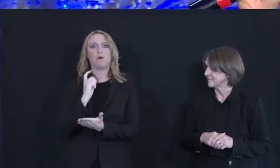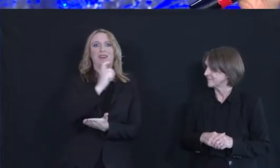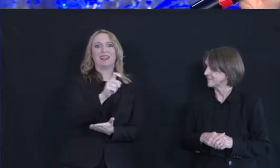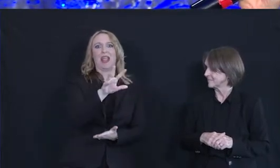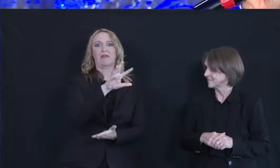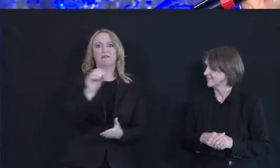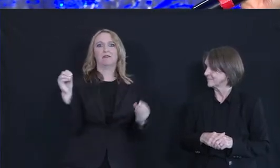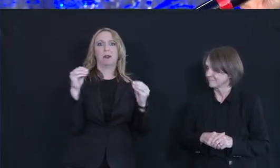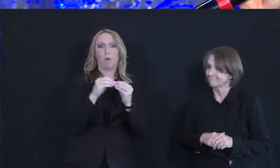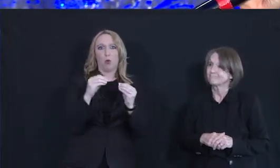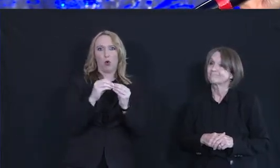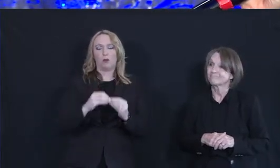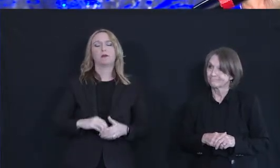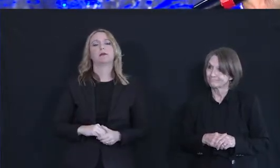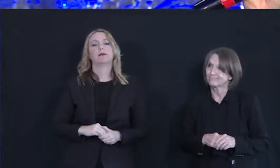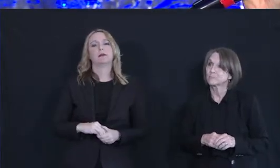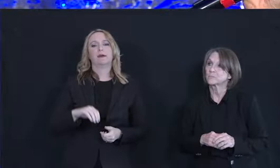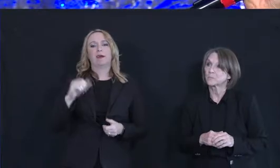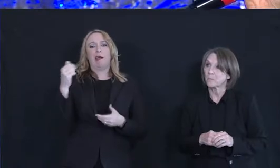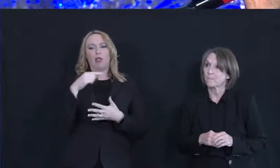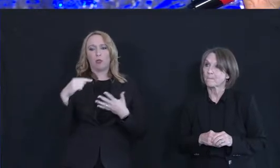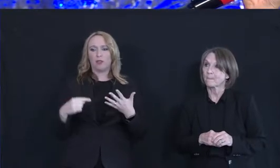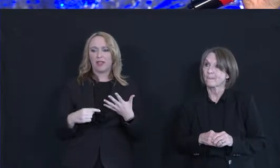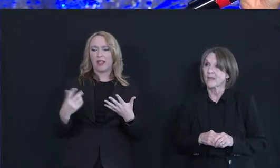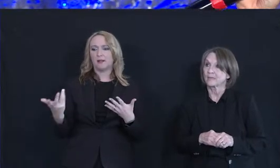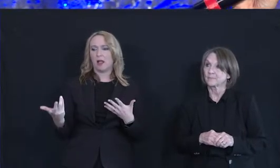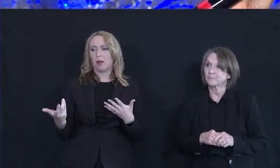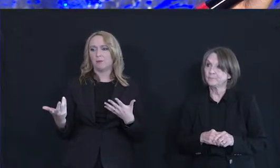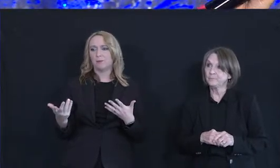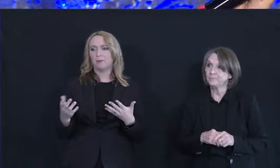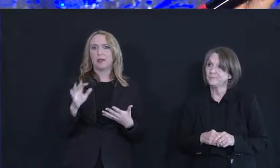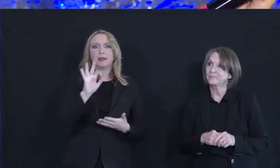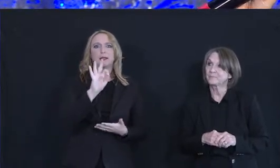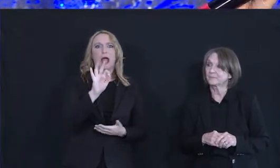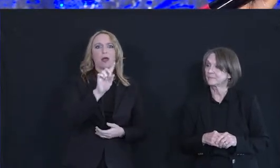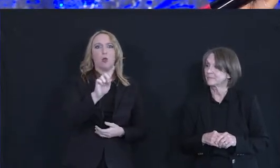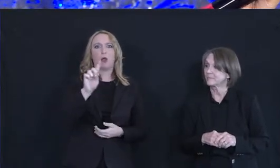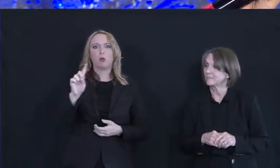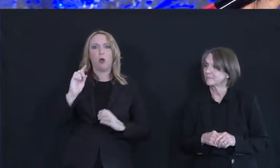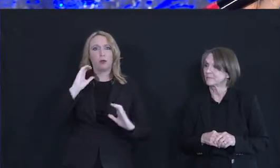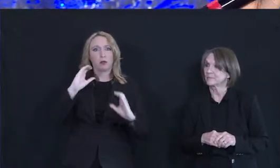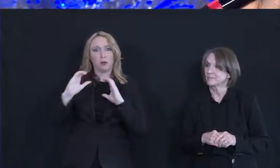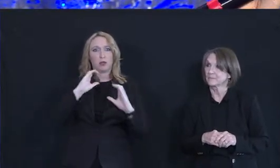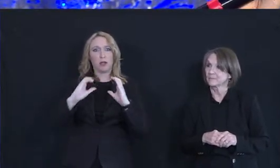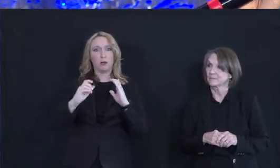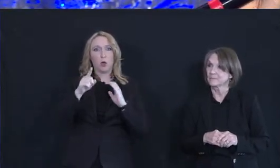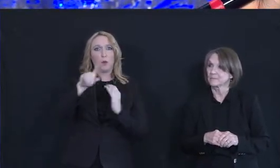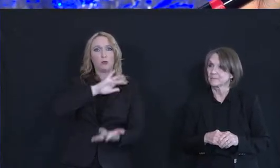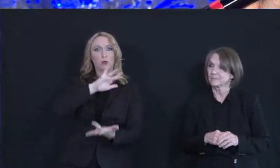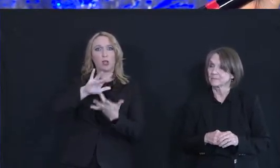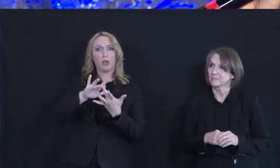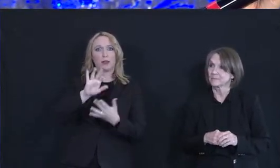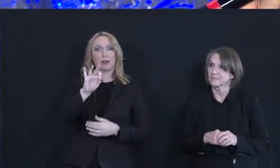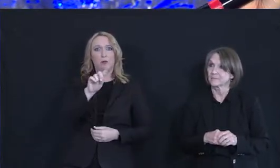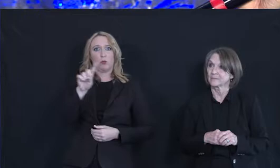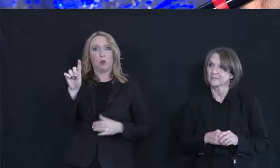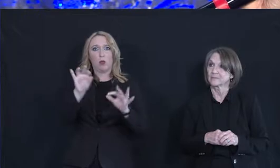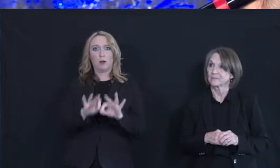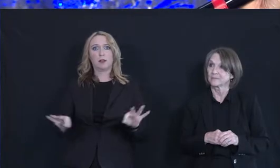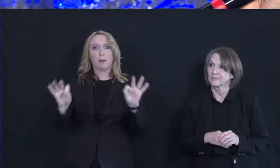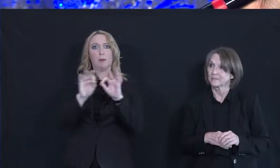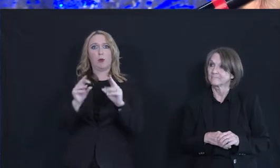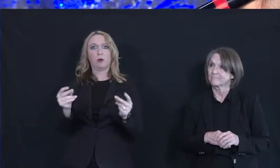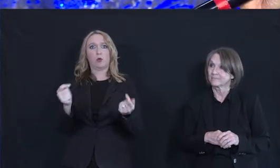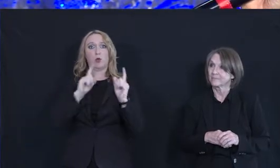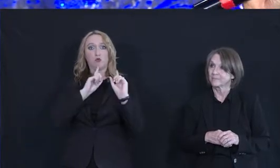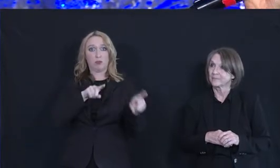things that are absolutely related to Public Safety 911 Communications making sure people when you call 911 you get a quick answer and a quick response which